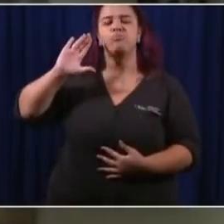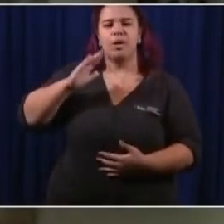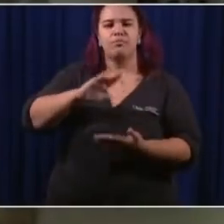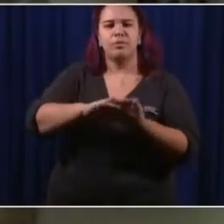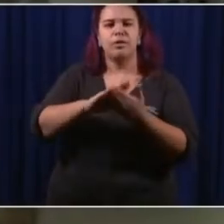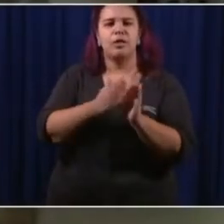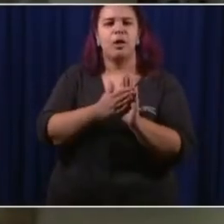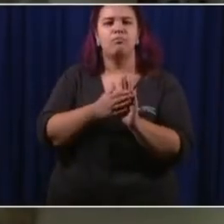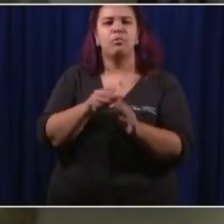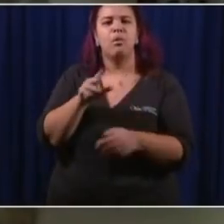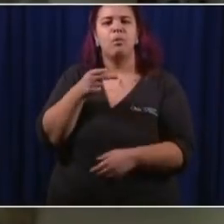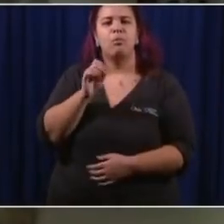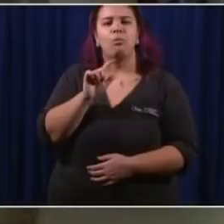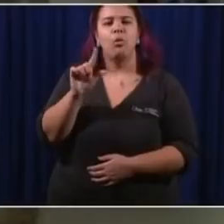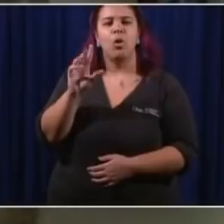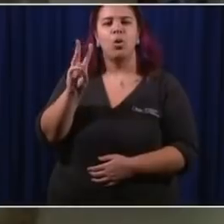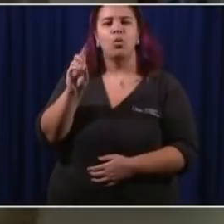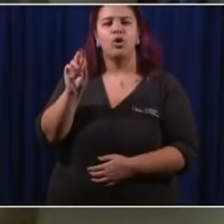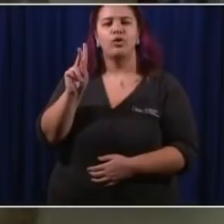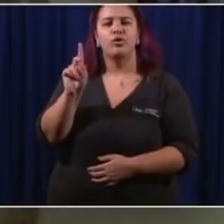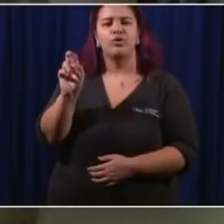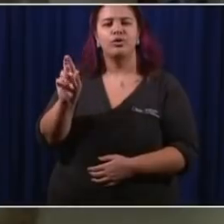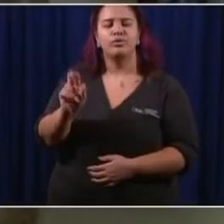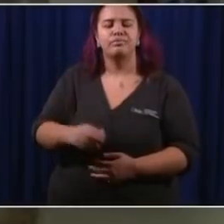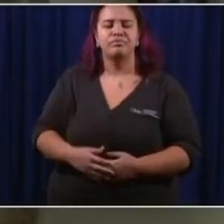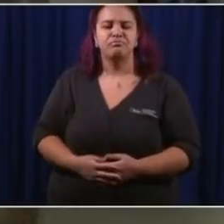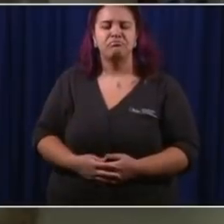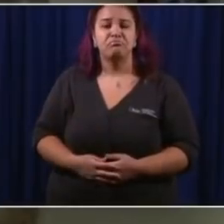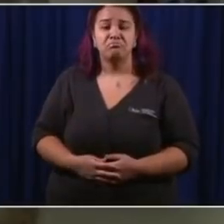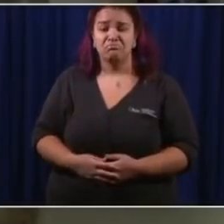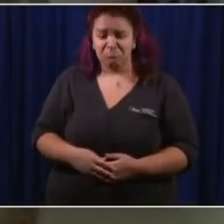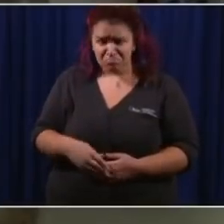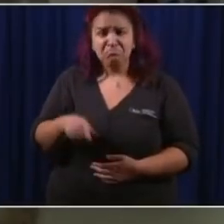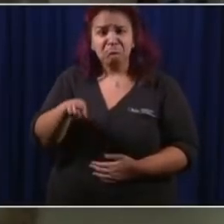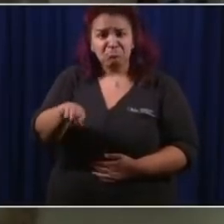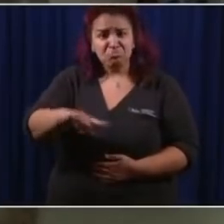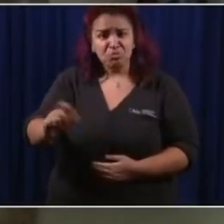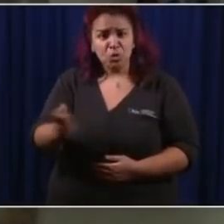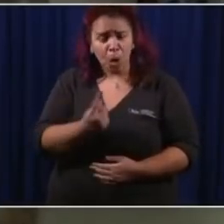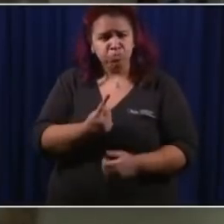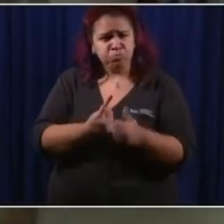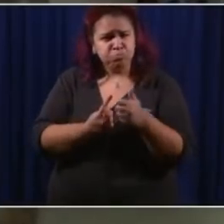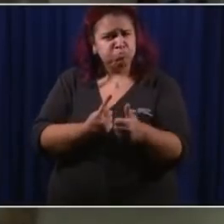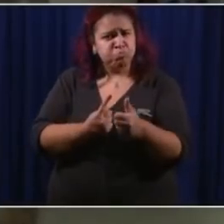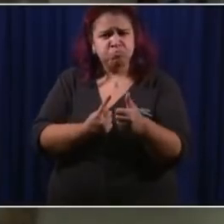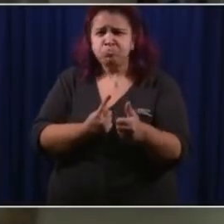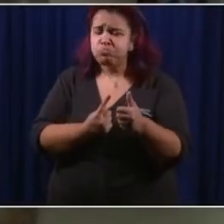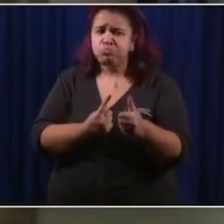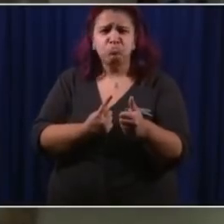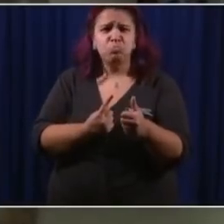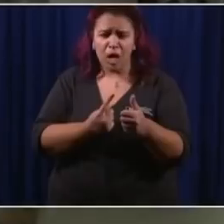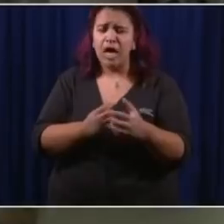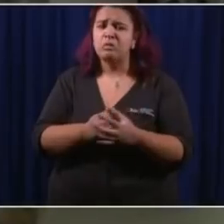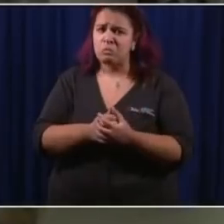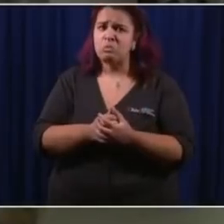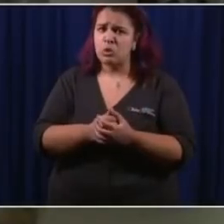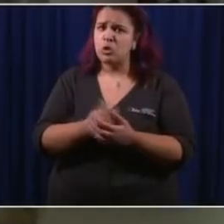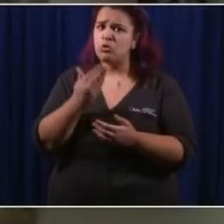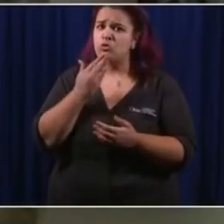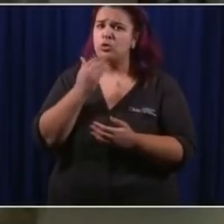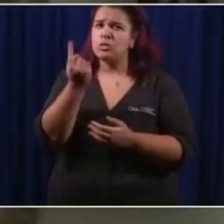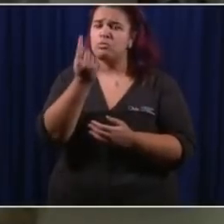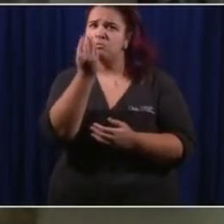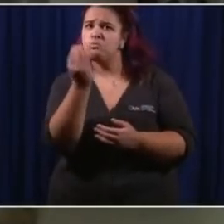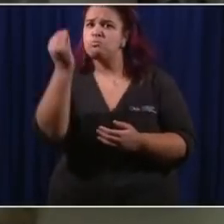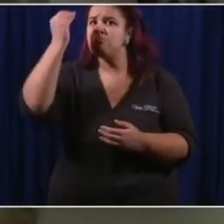what we do have, and I think it's a very good question, and I think it's a good point. We have some older